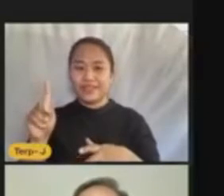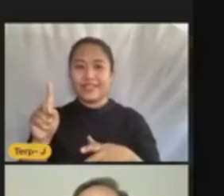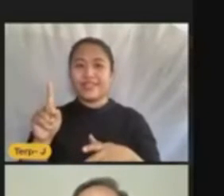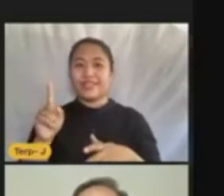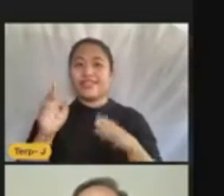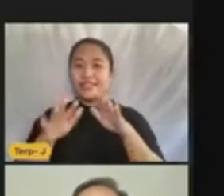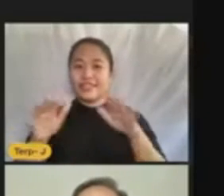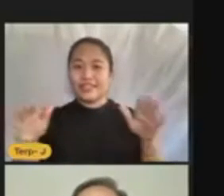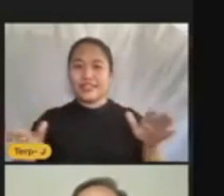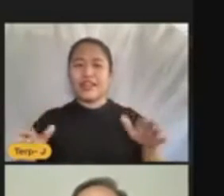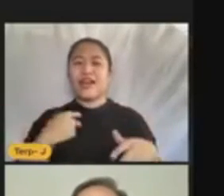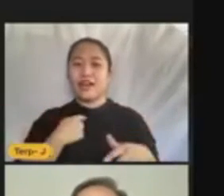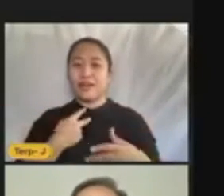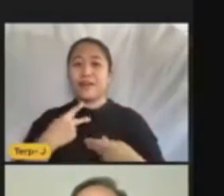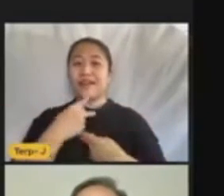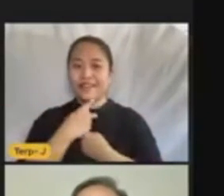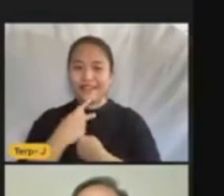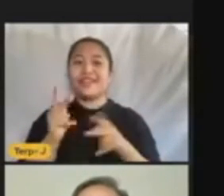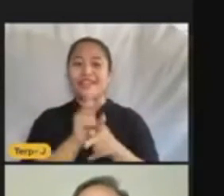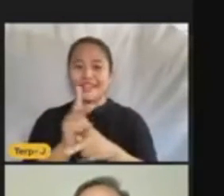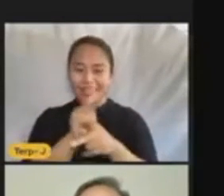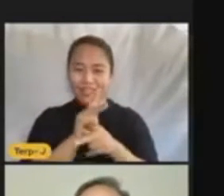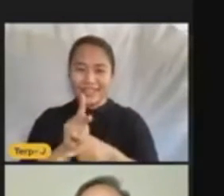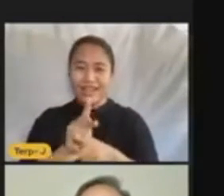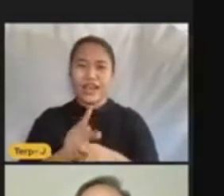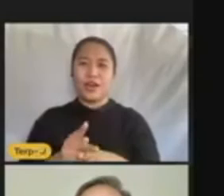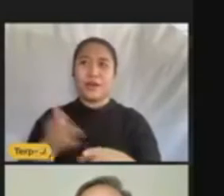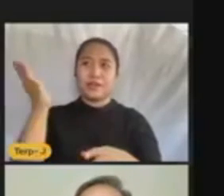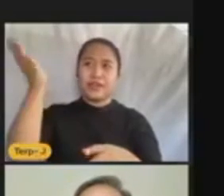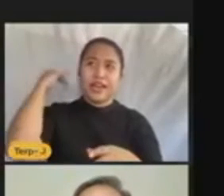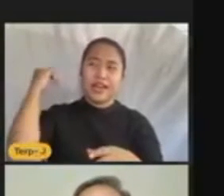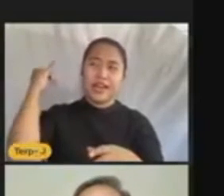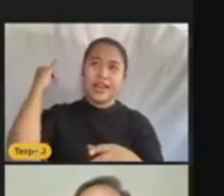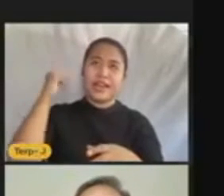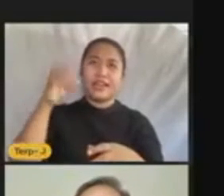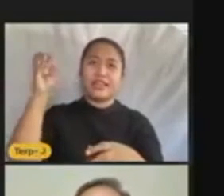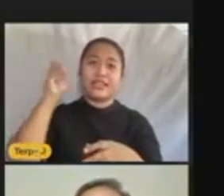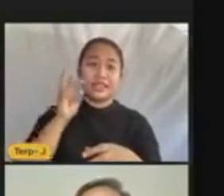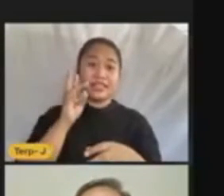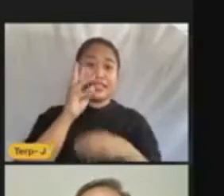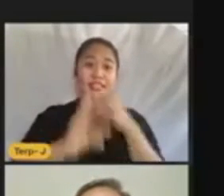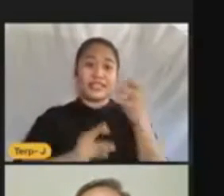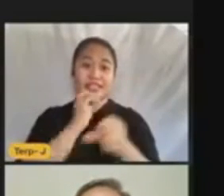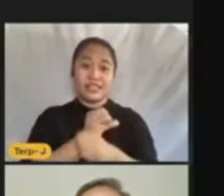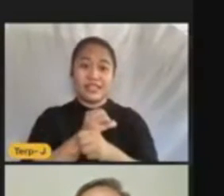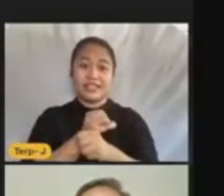been about 6 years ago when we had a photo exhibit for each one of them.